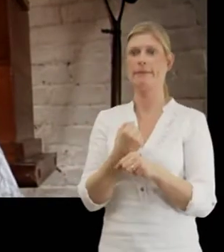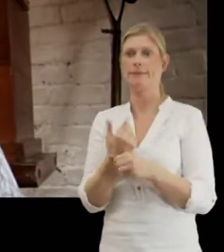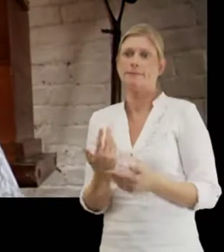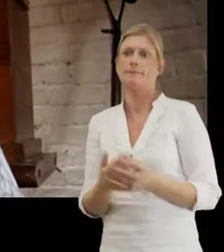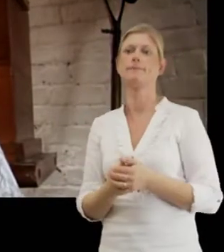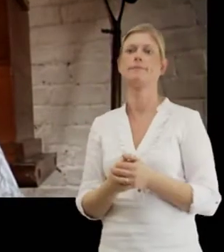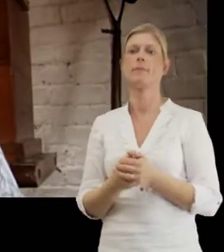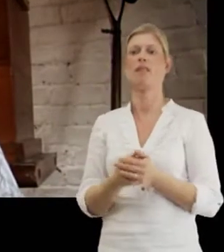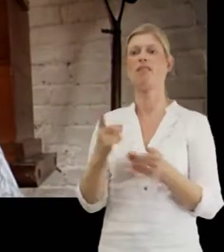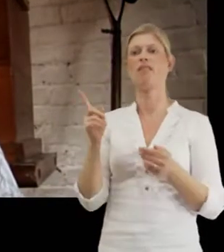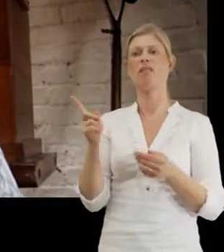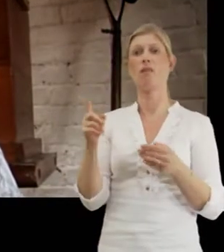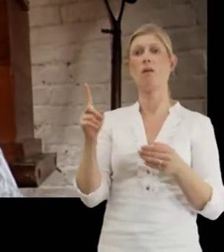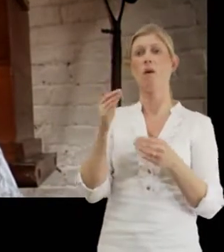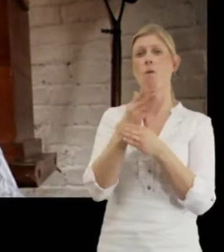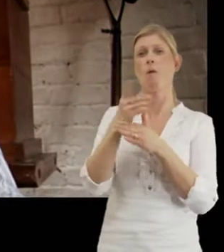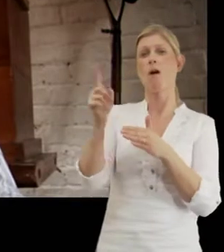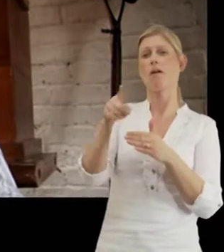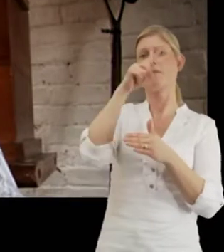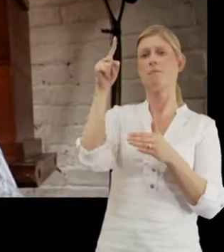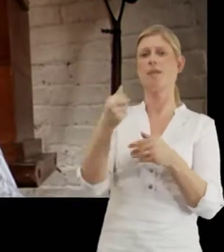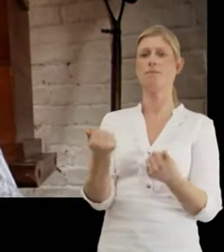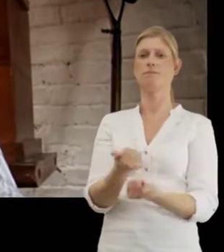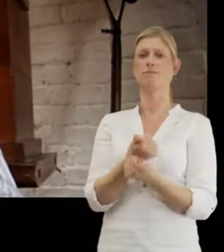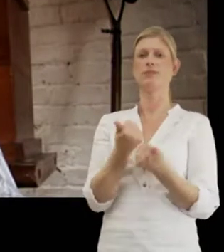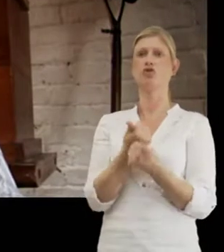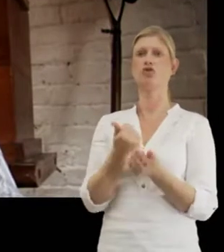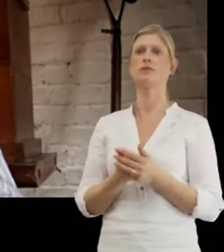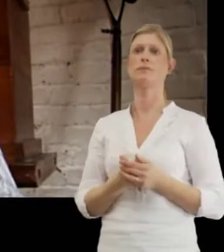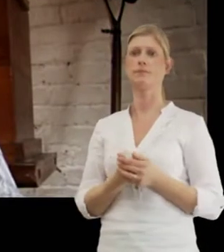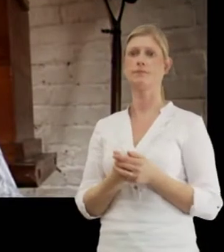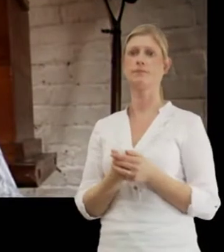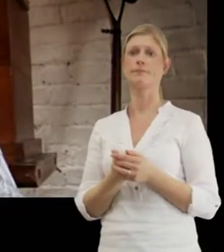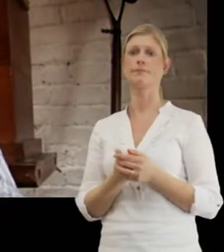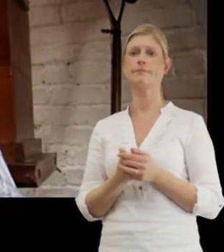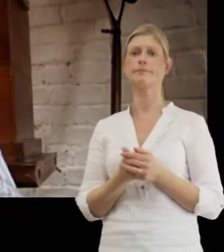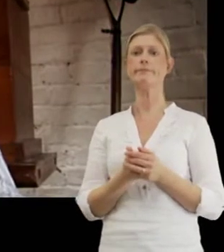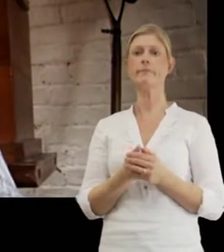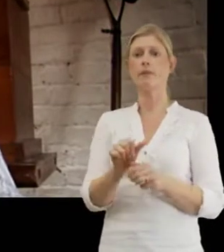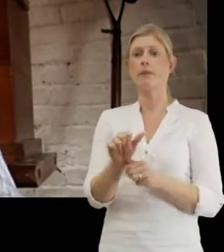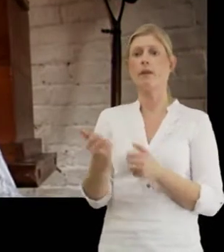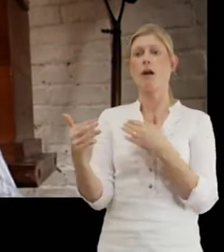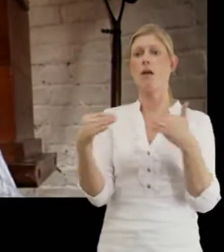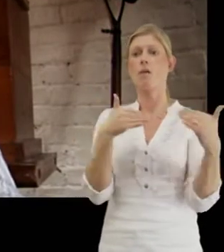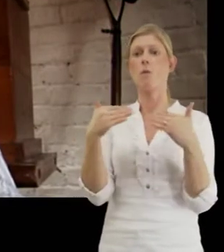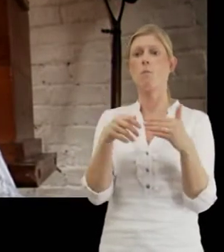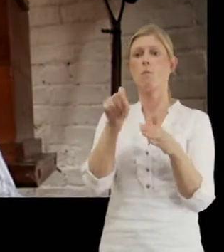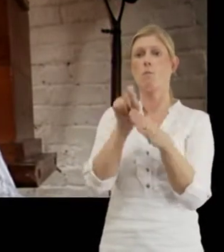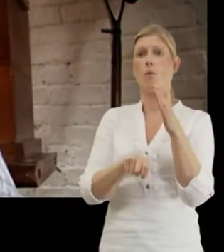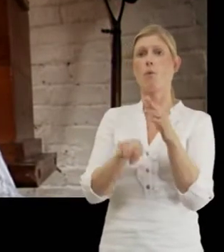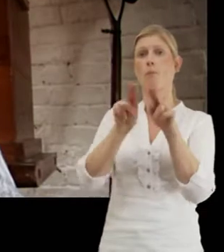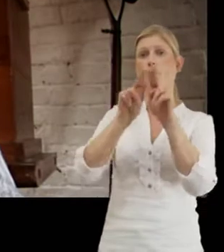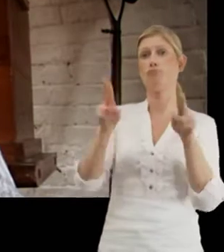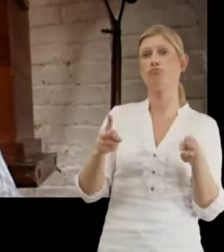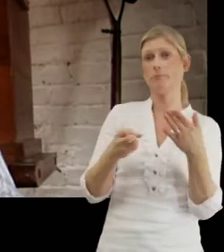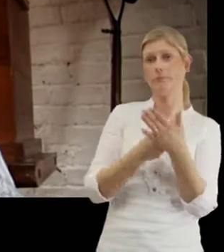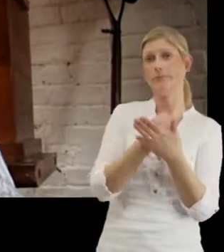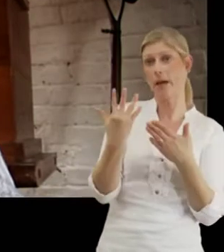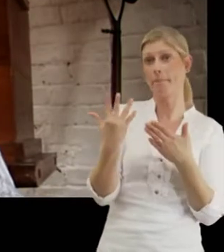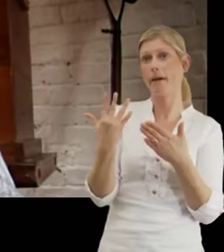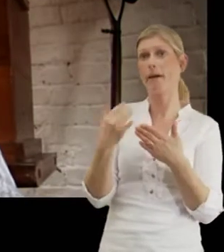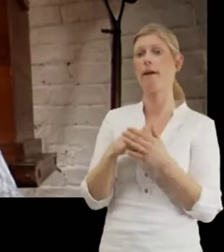So that was the end of the mill as far as a working mill was concerned. And then after the war, it was